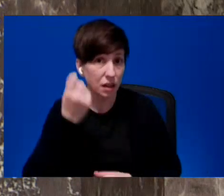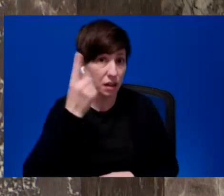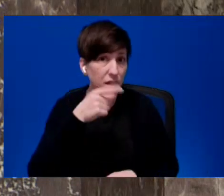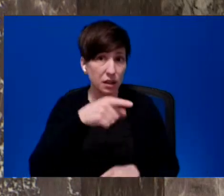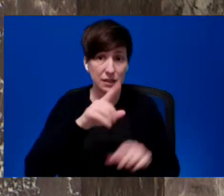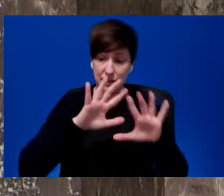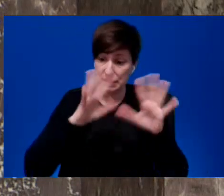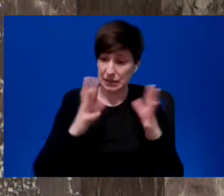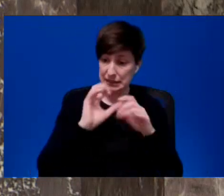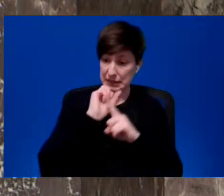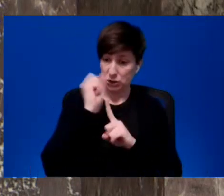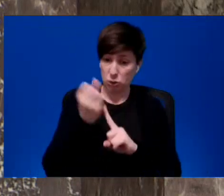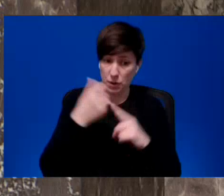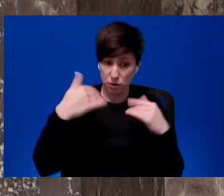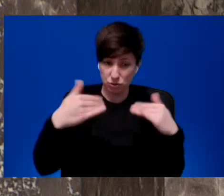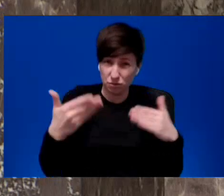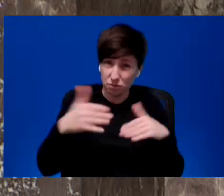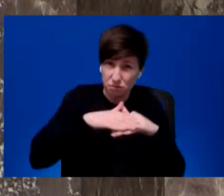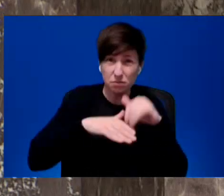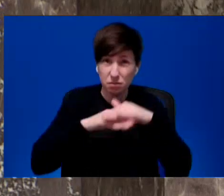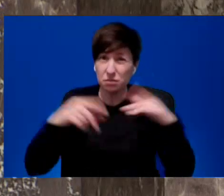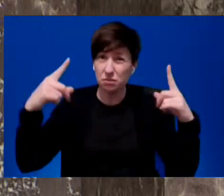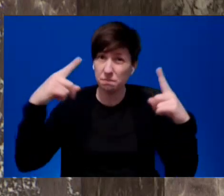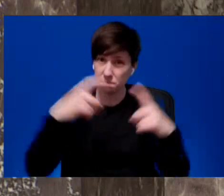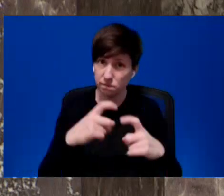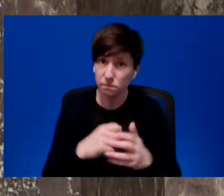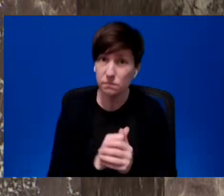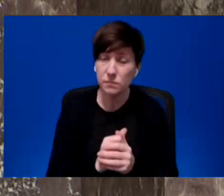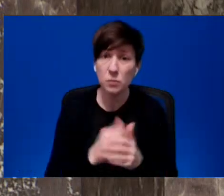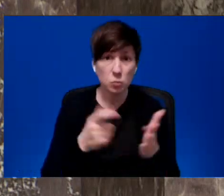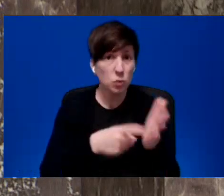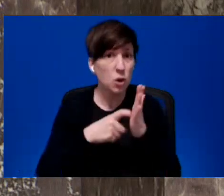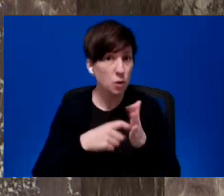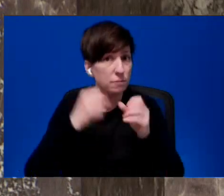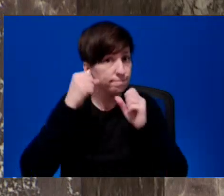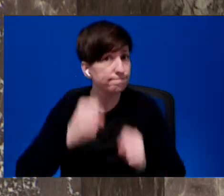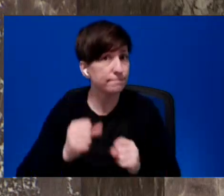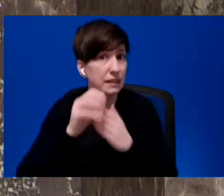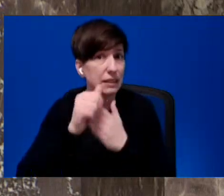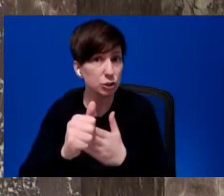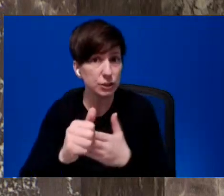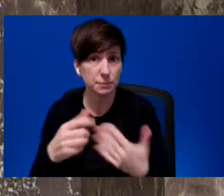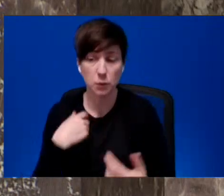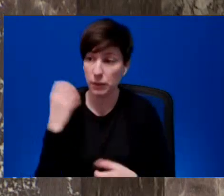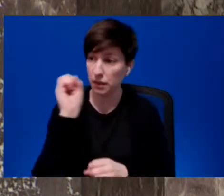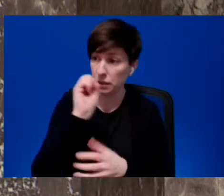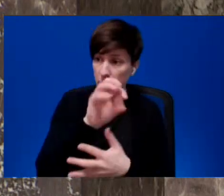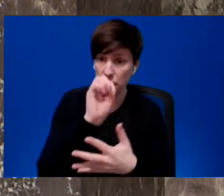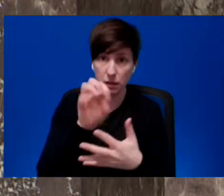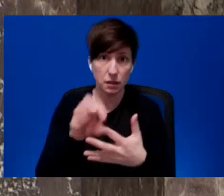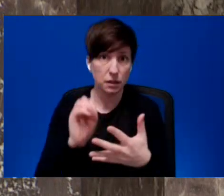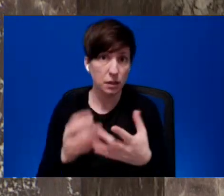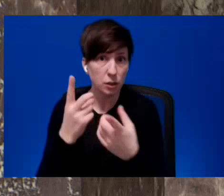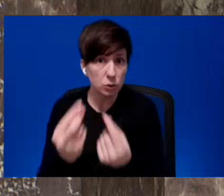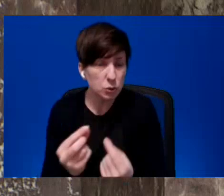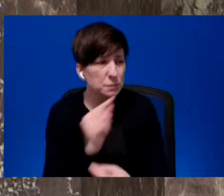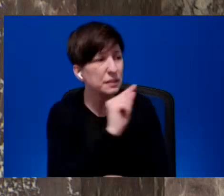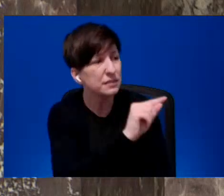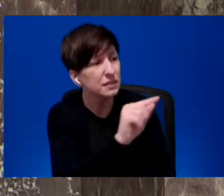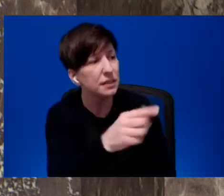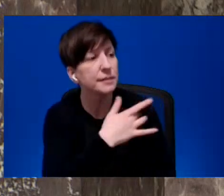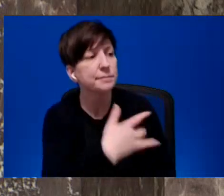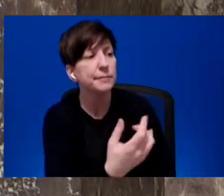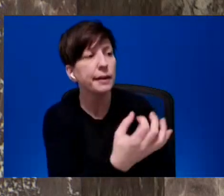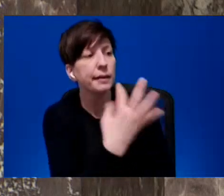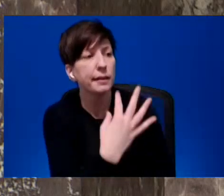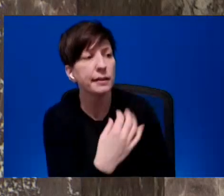and it requires real leadership, and we have not heard anything from the other side other than a few measures here and there, Honourable Speaker. We're going to continue